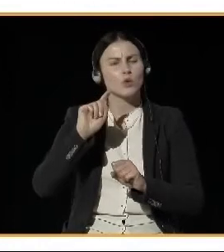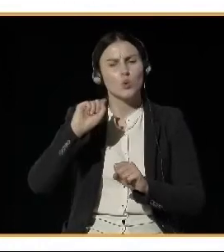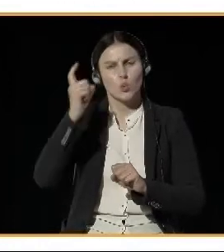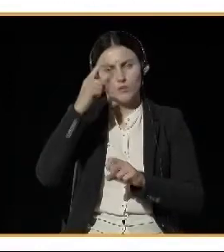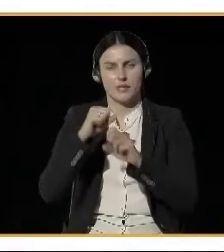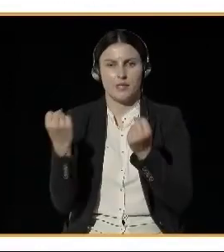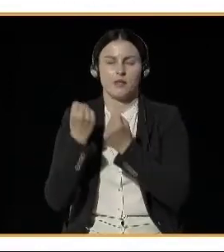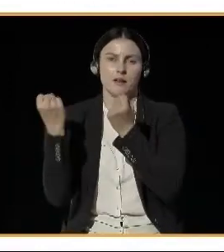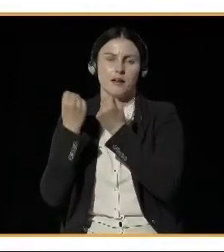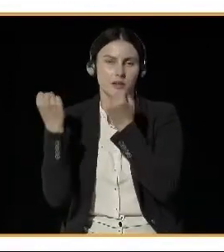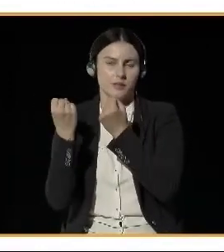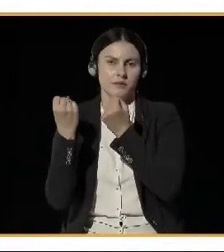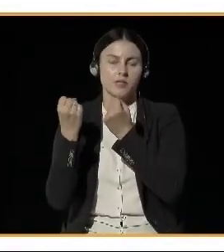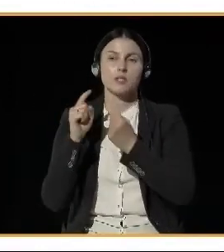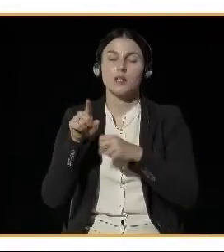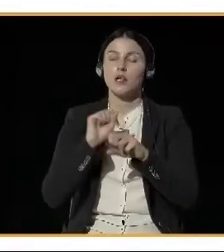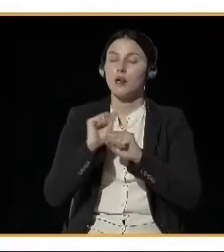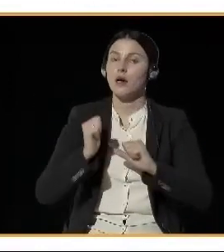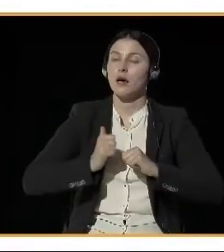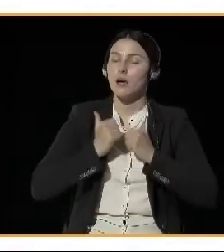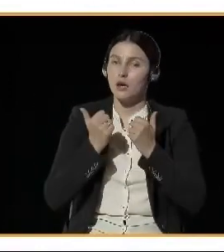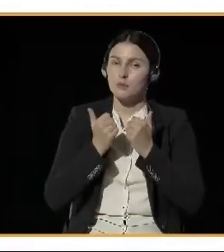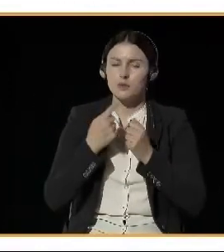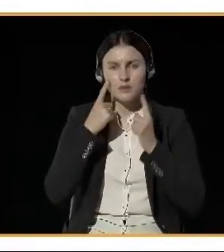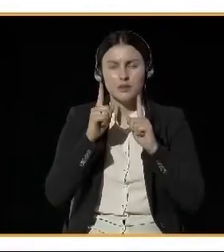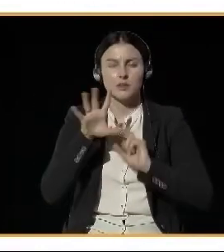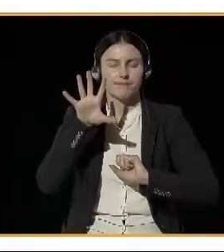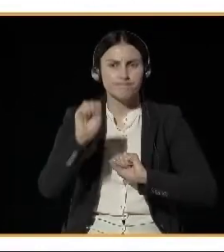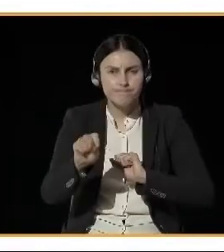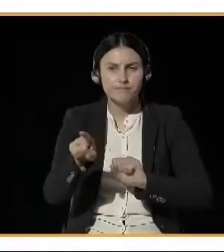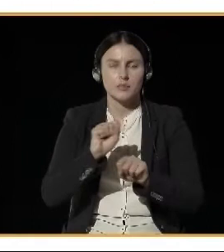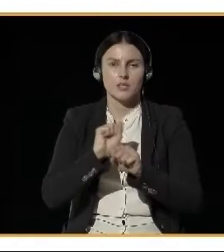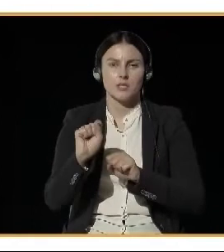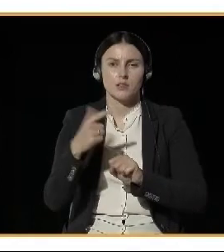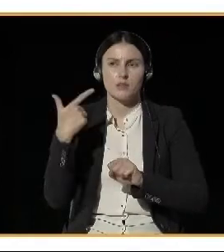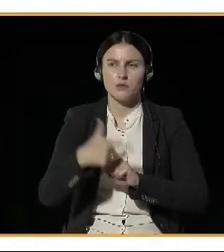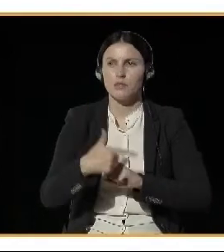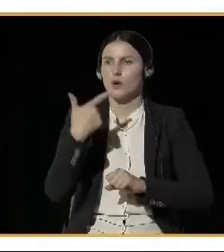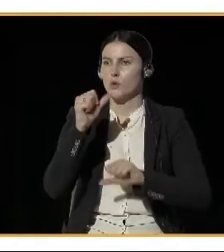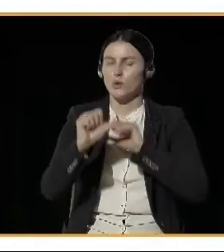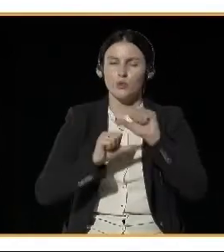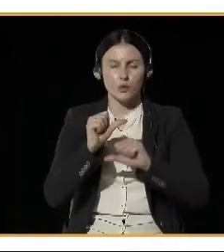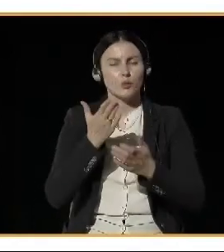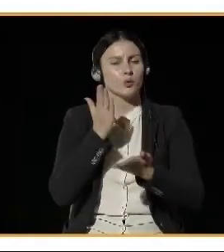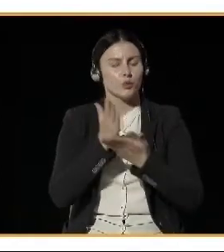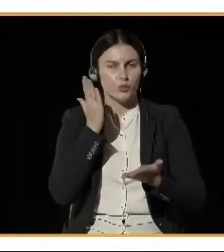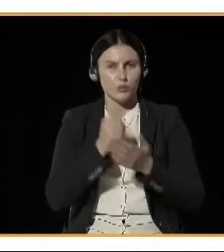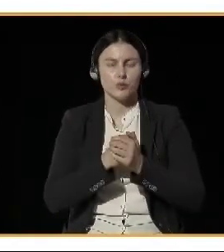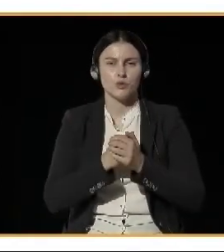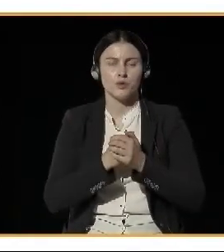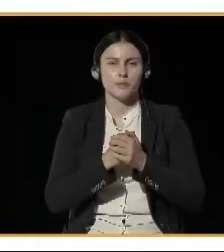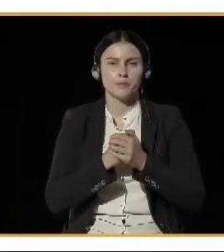noting here. It was formed in 2002 during the conference